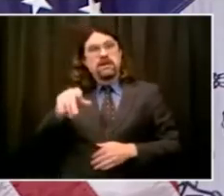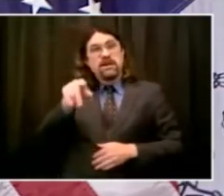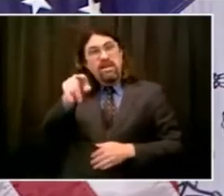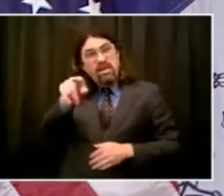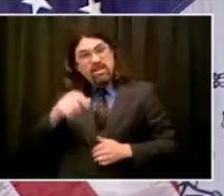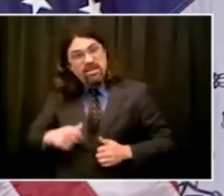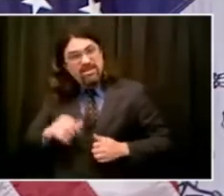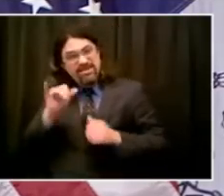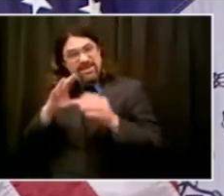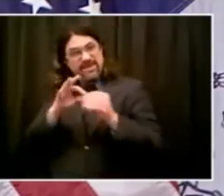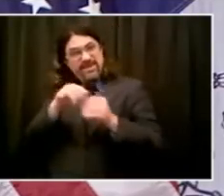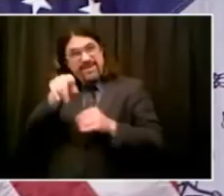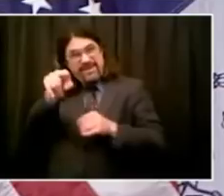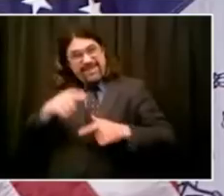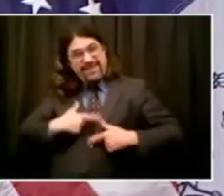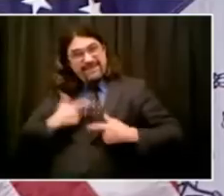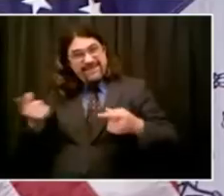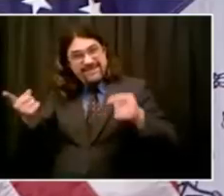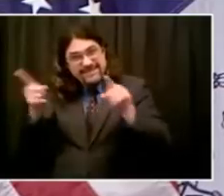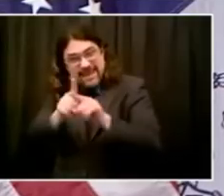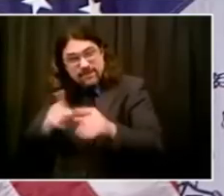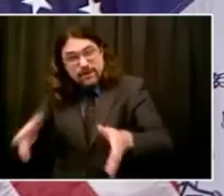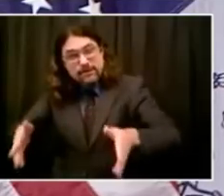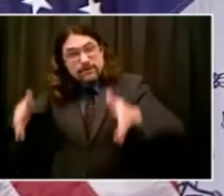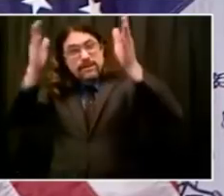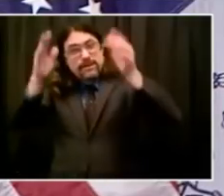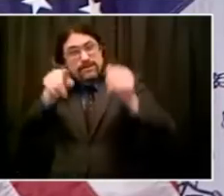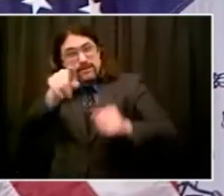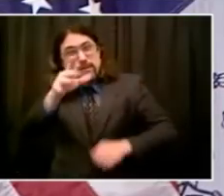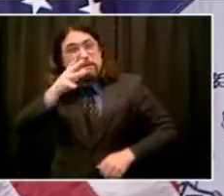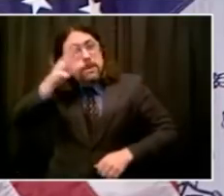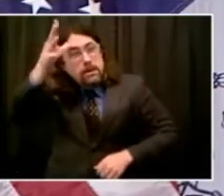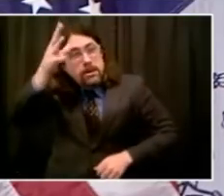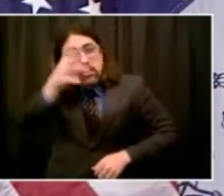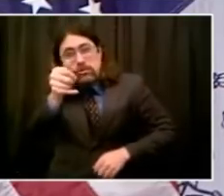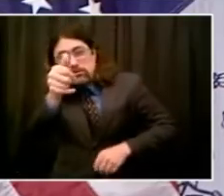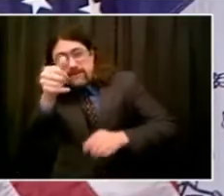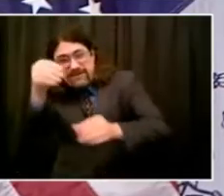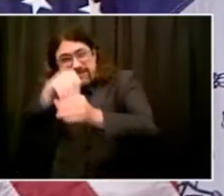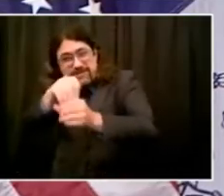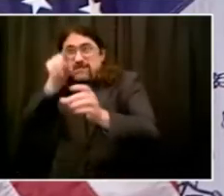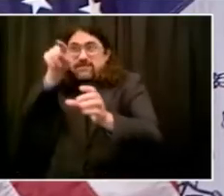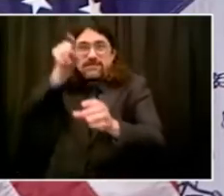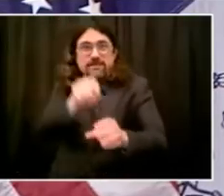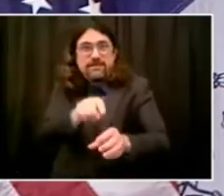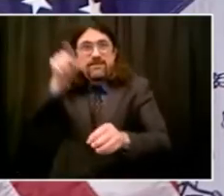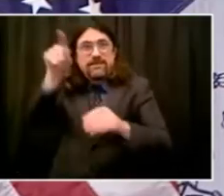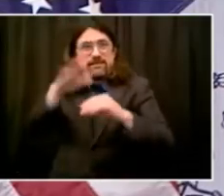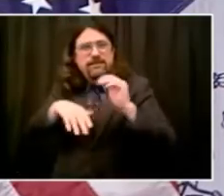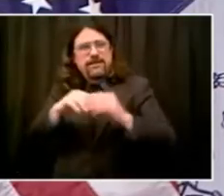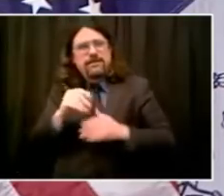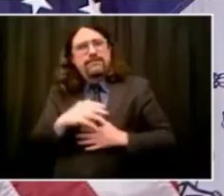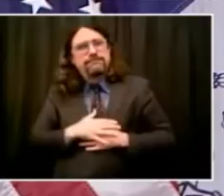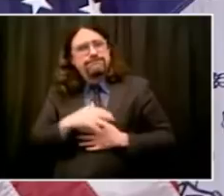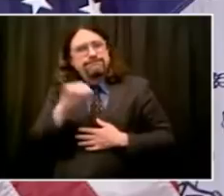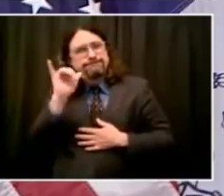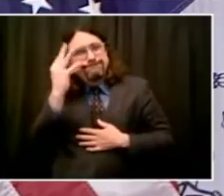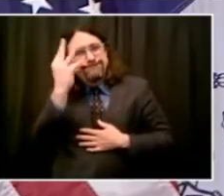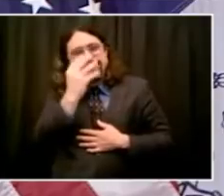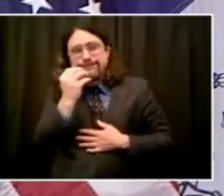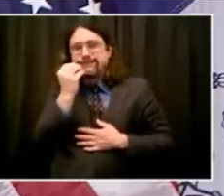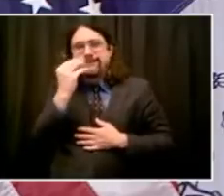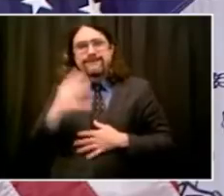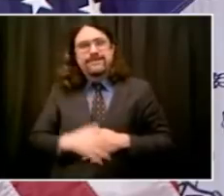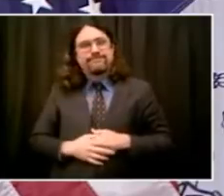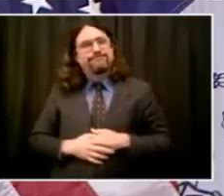taking this point and adding to it a little bit, but I honor it and you so much. He chose to set it up so that his parents could live in the same building